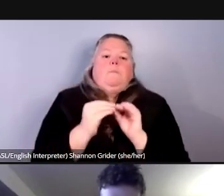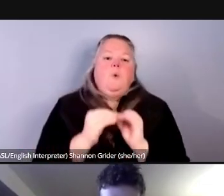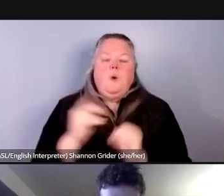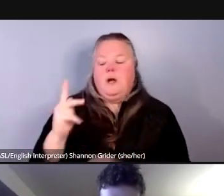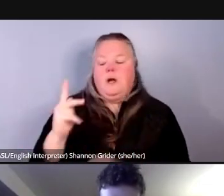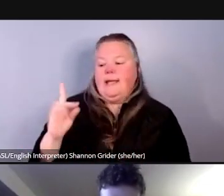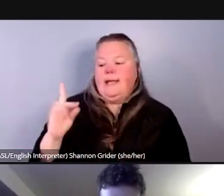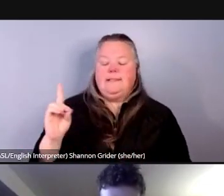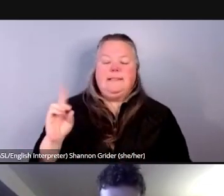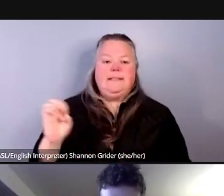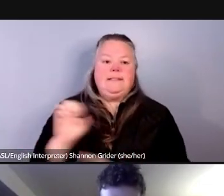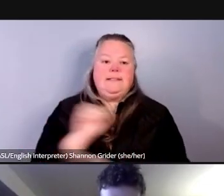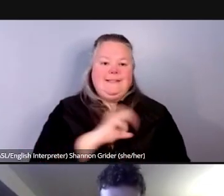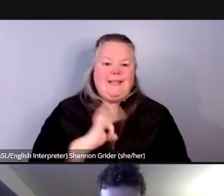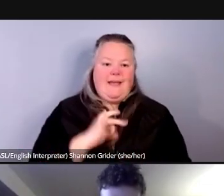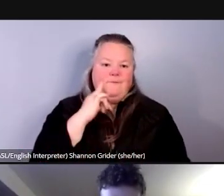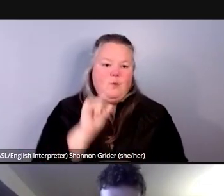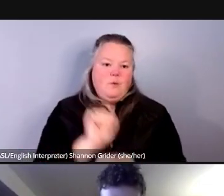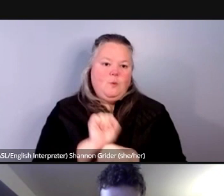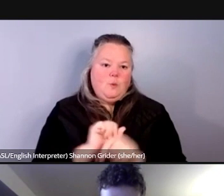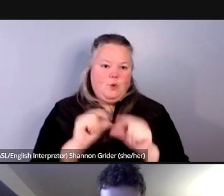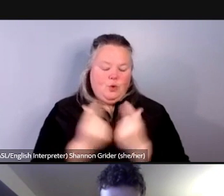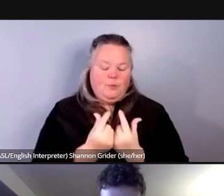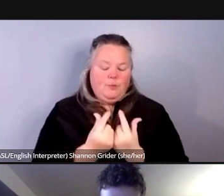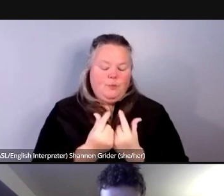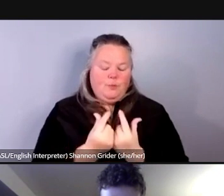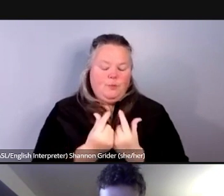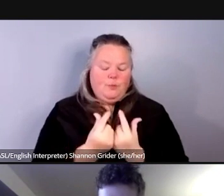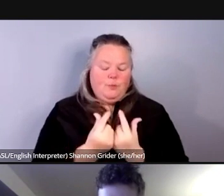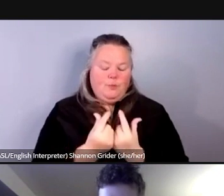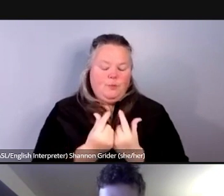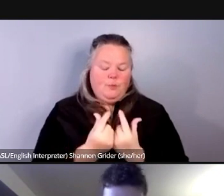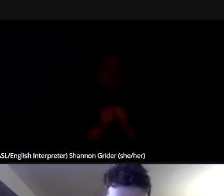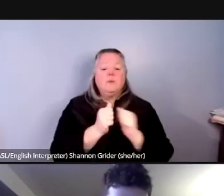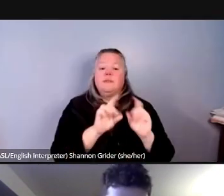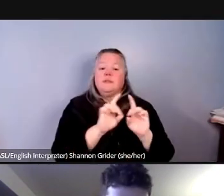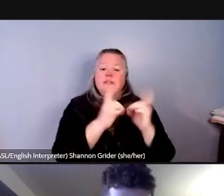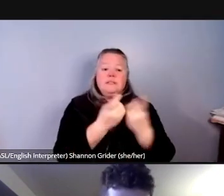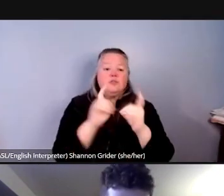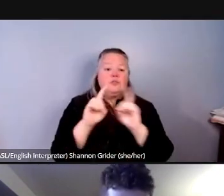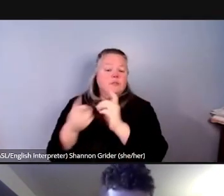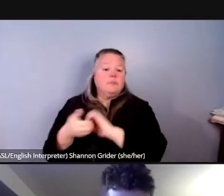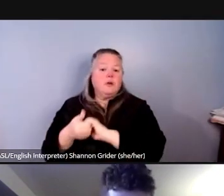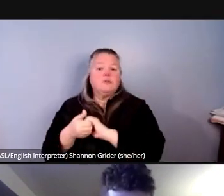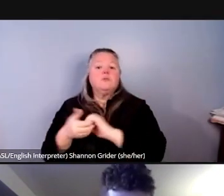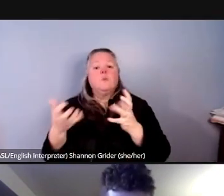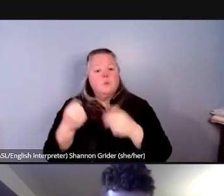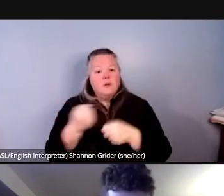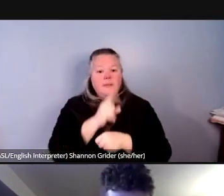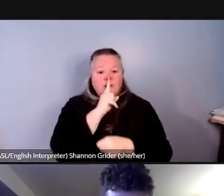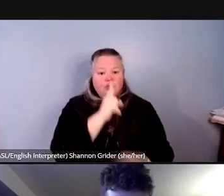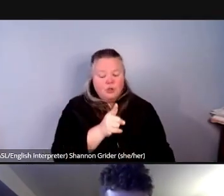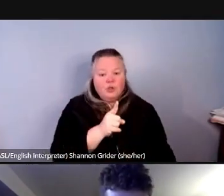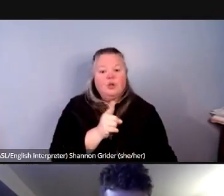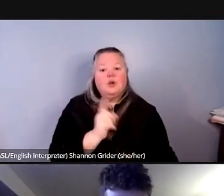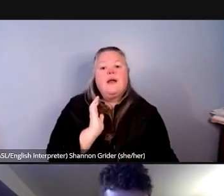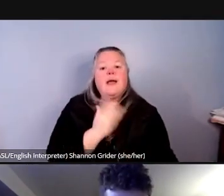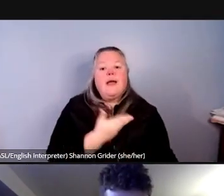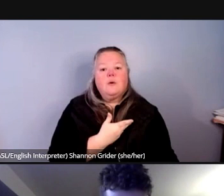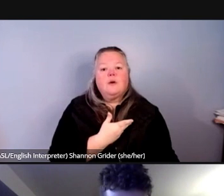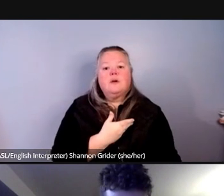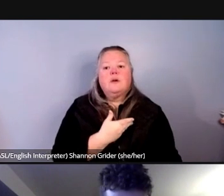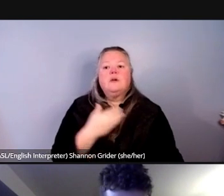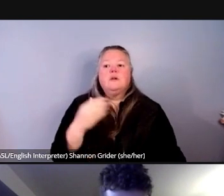into the work groups. That's a comment that we've heard from our district partners, that they really want to be sure that our staff